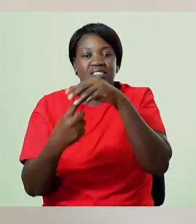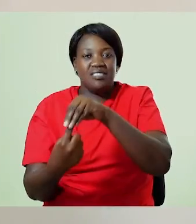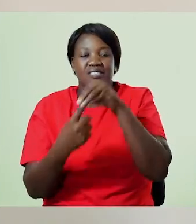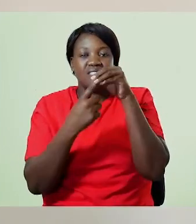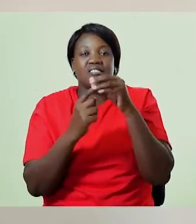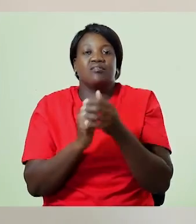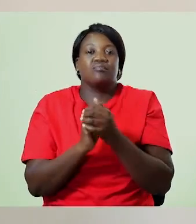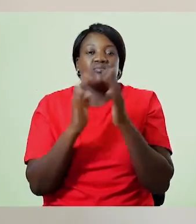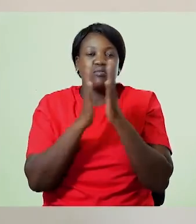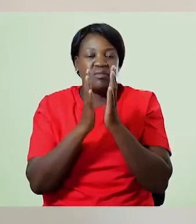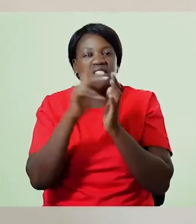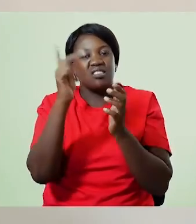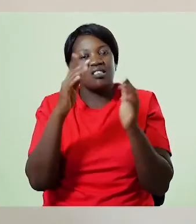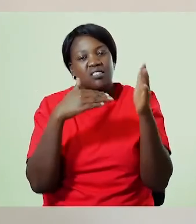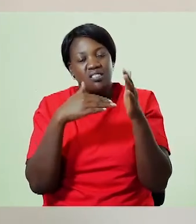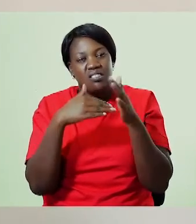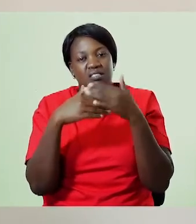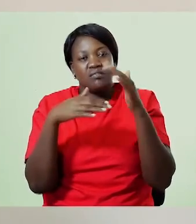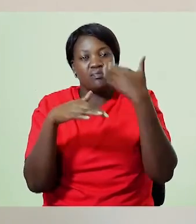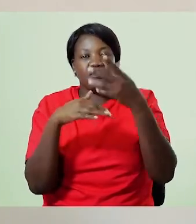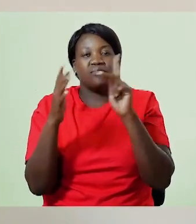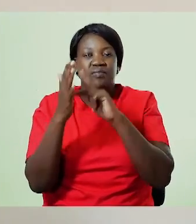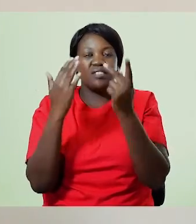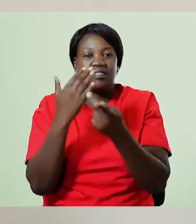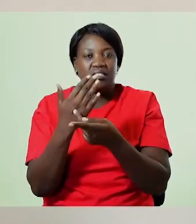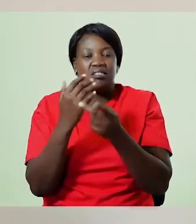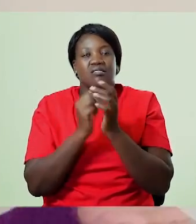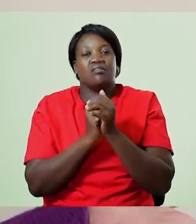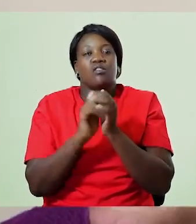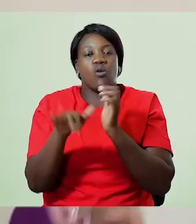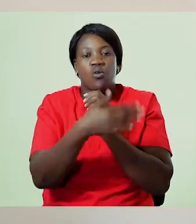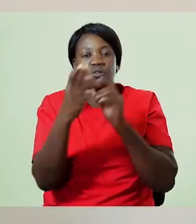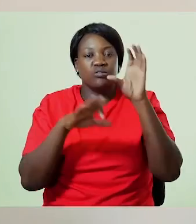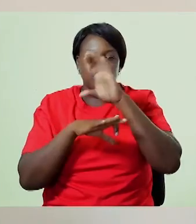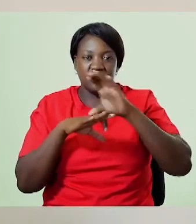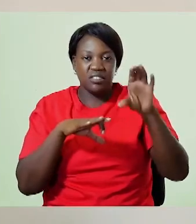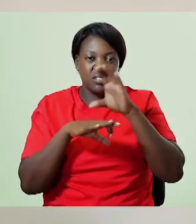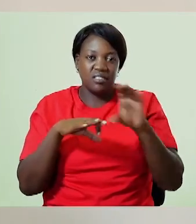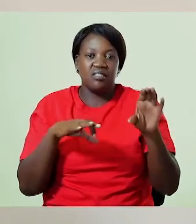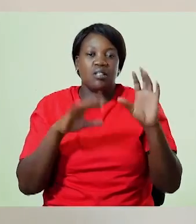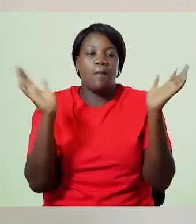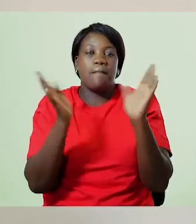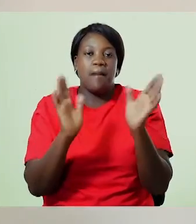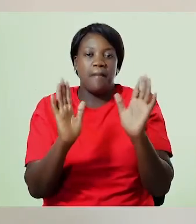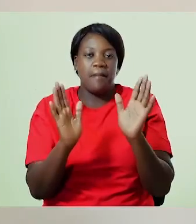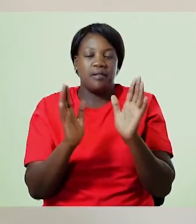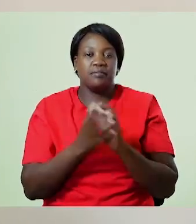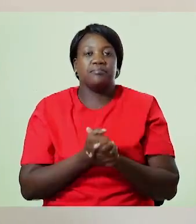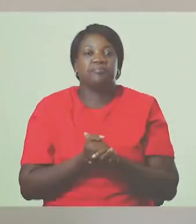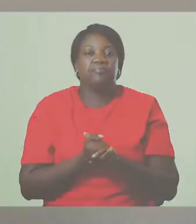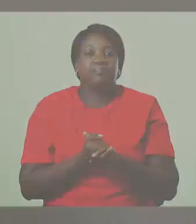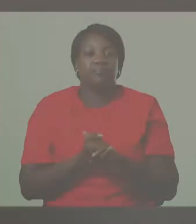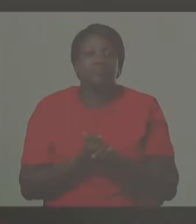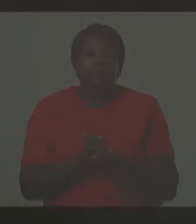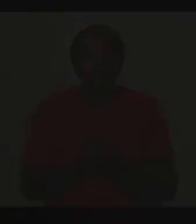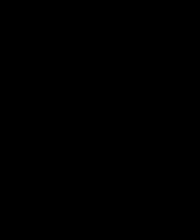prize. Please join us again for the next lesson. Until then, from all of us here at Namcol, goodbye and take care.